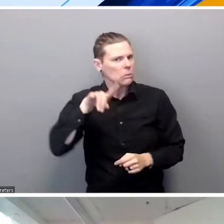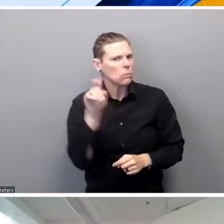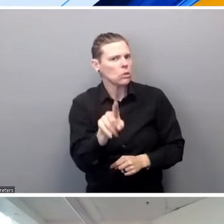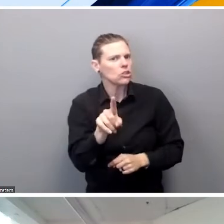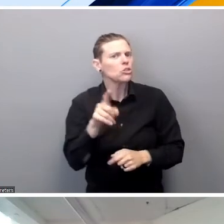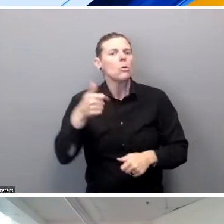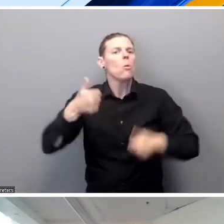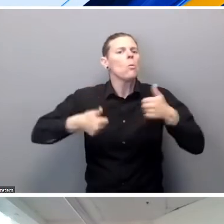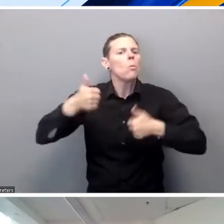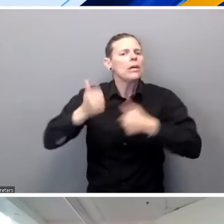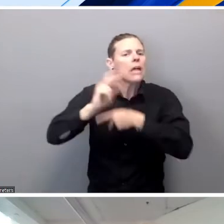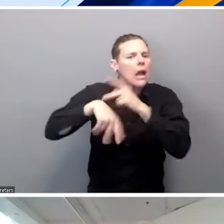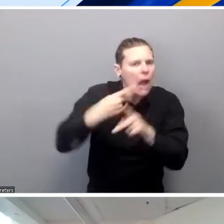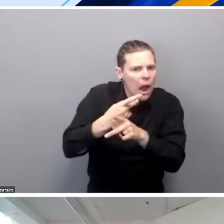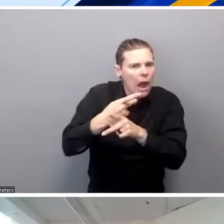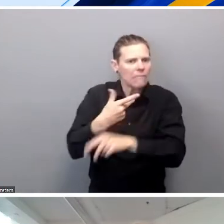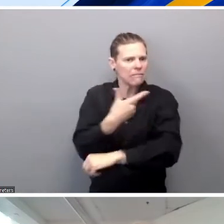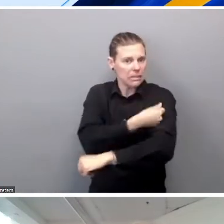But,